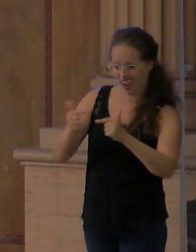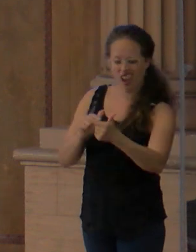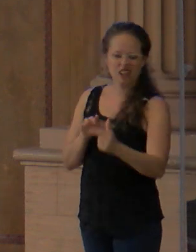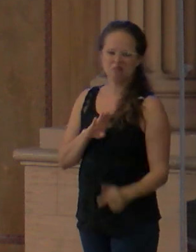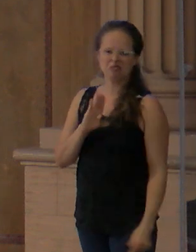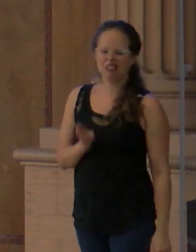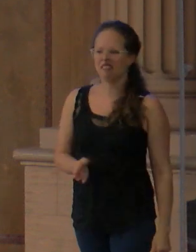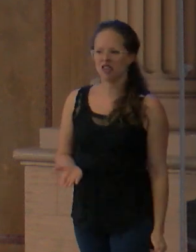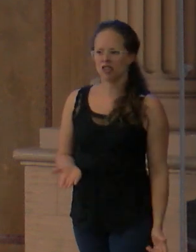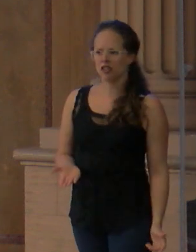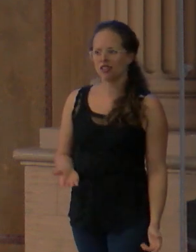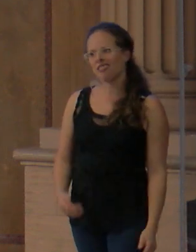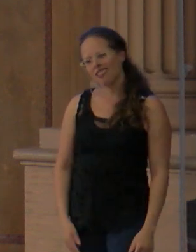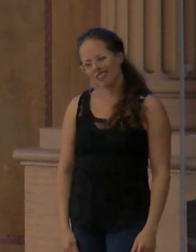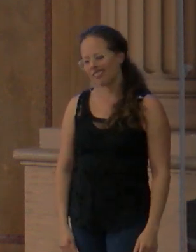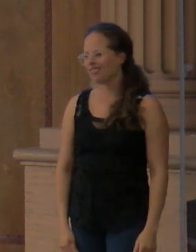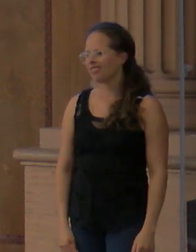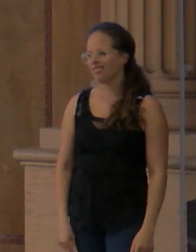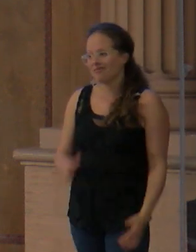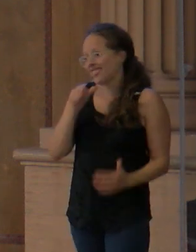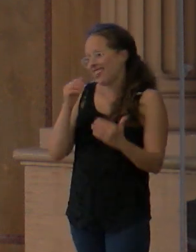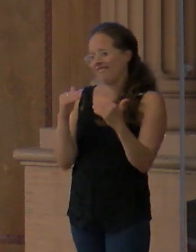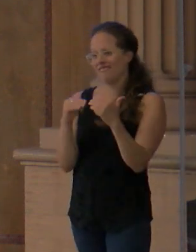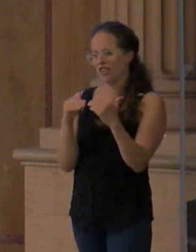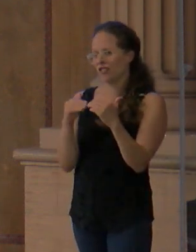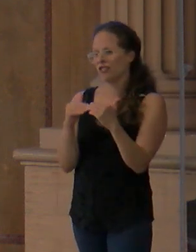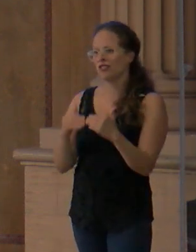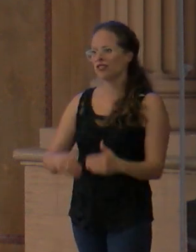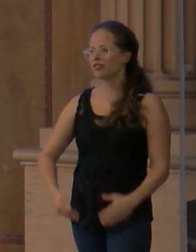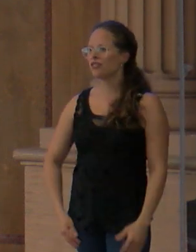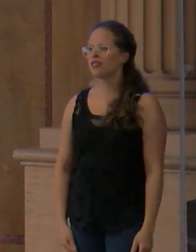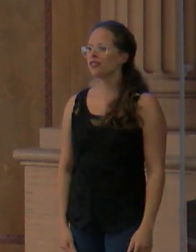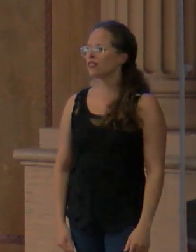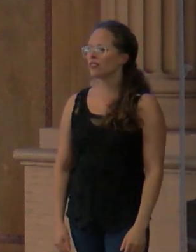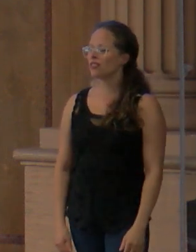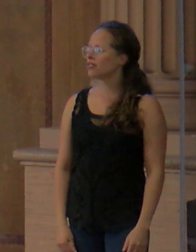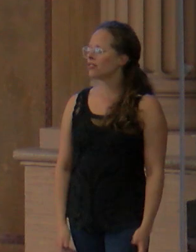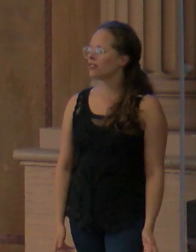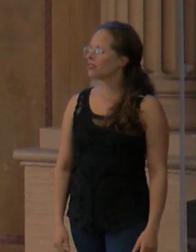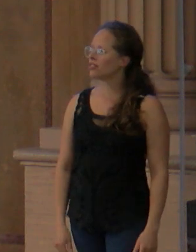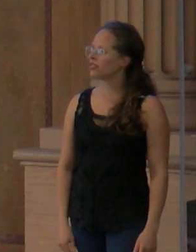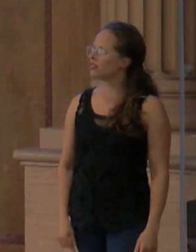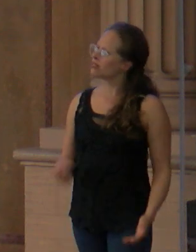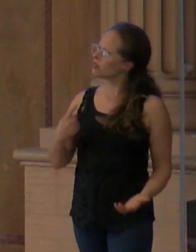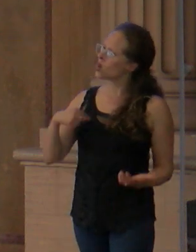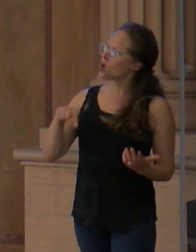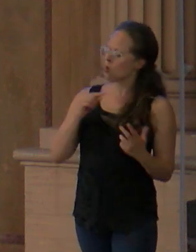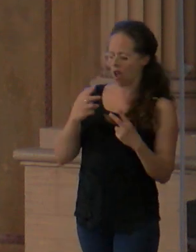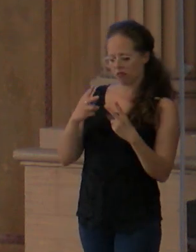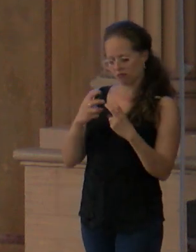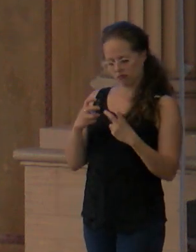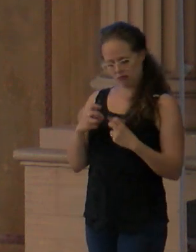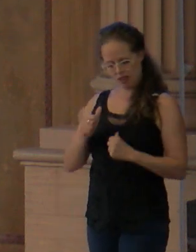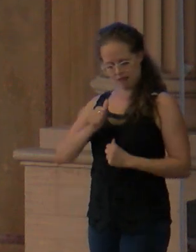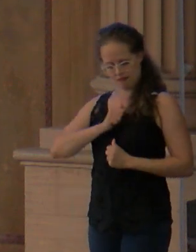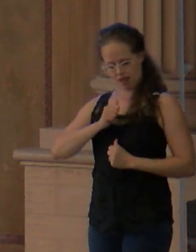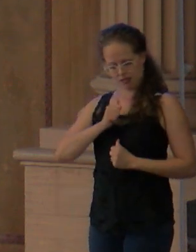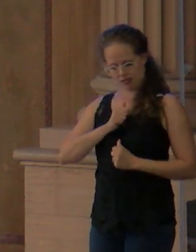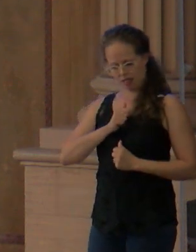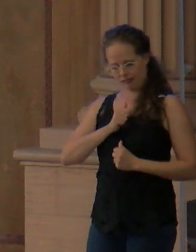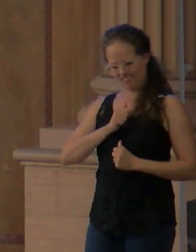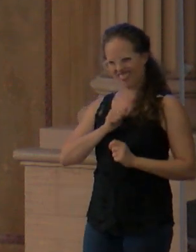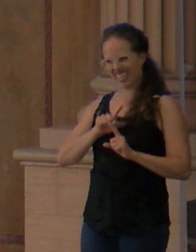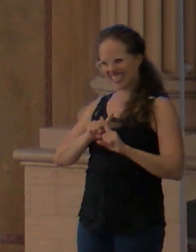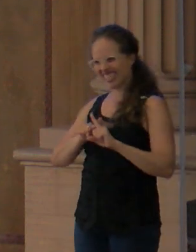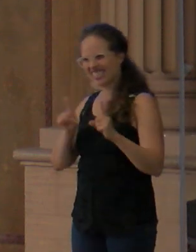So we all tend not to weigh ourselves fairly. When we assess ourselves morally, we don't do a really good job with